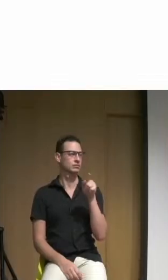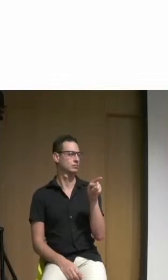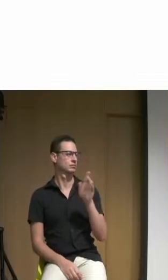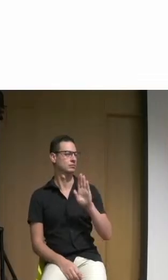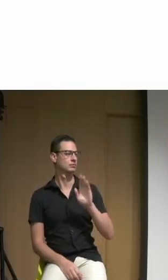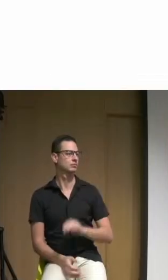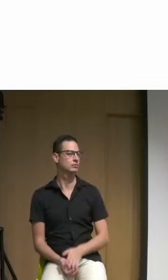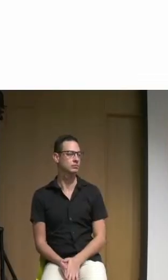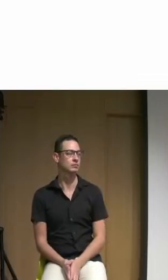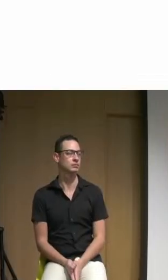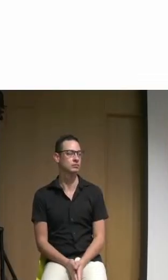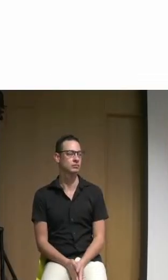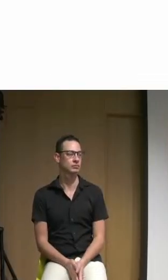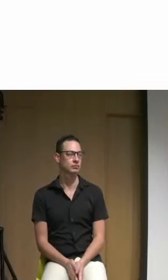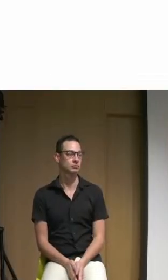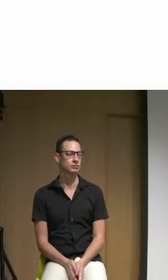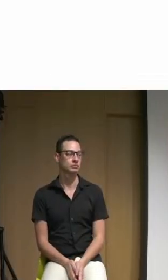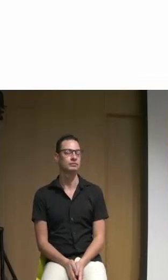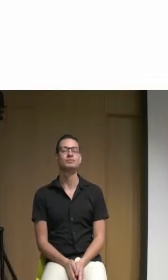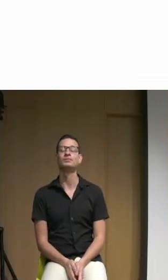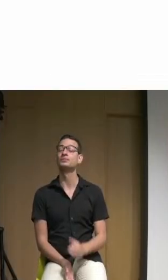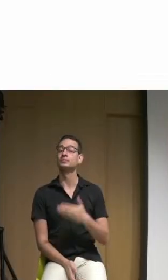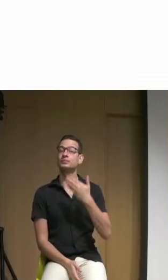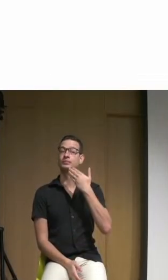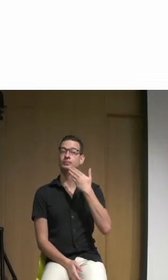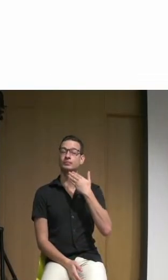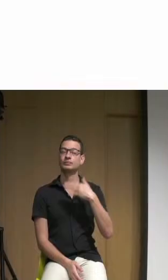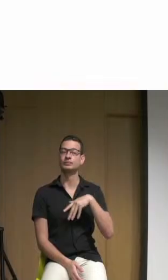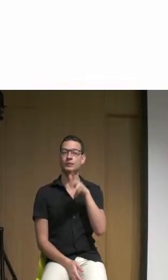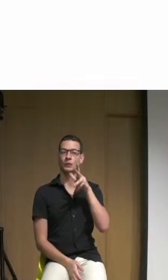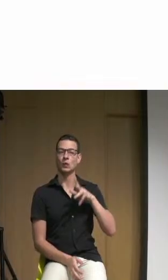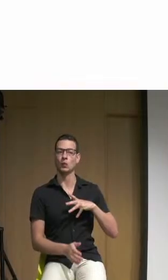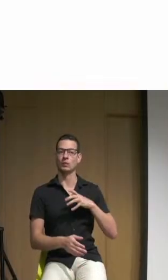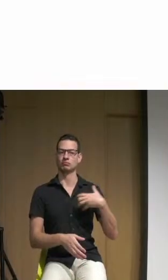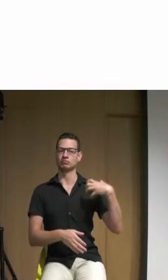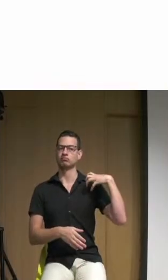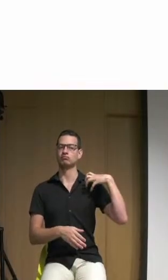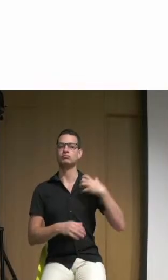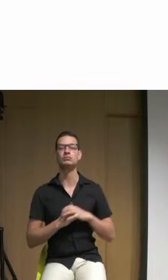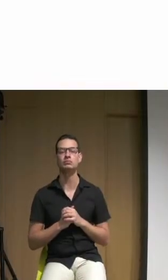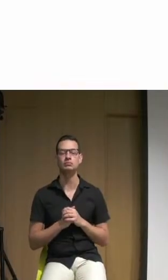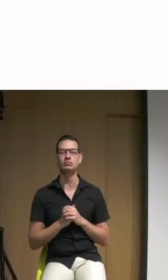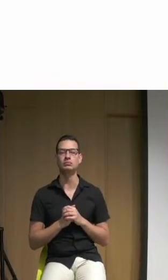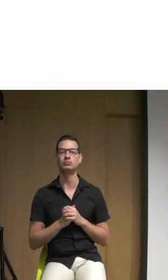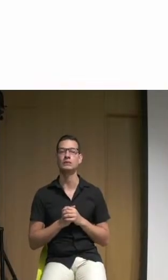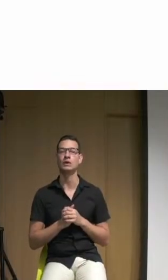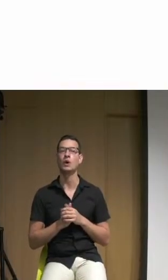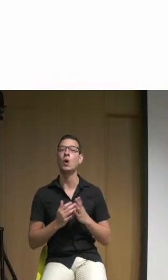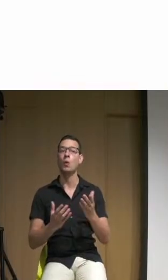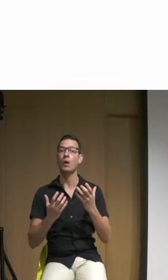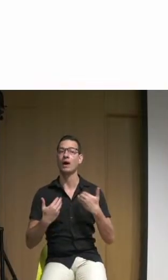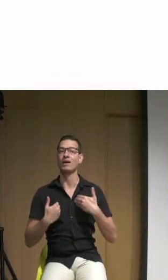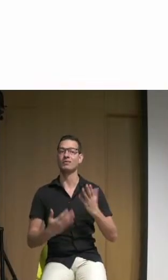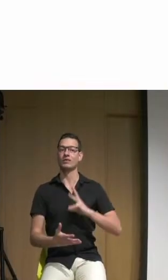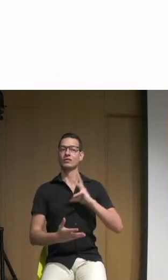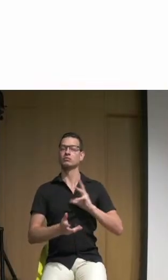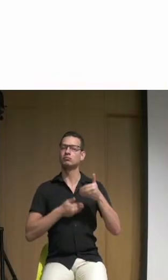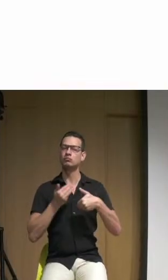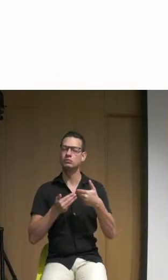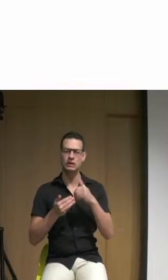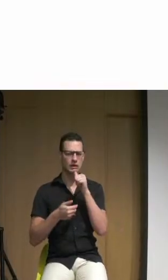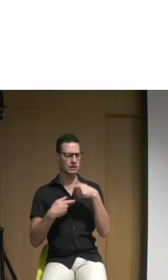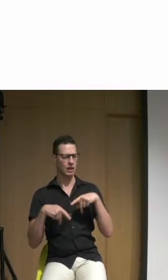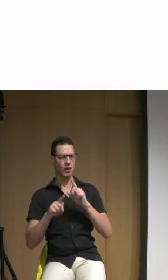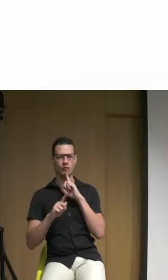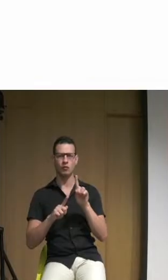Thank you, Madam Chair. I think we just also need to have some established protocol that does not